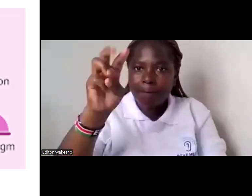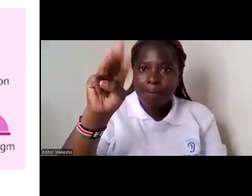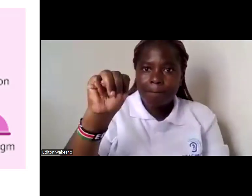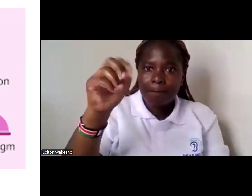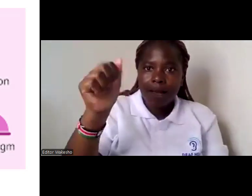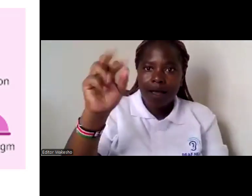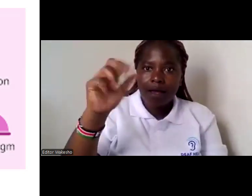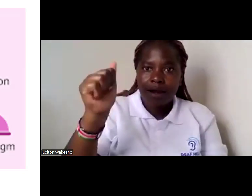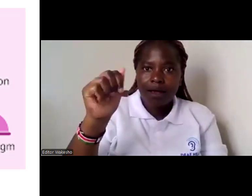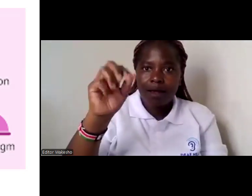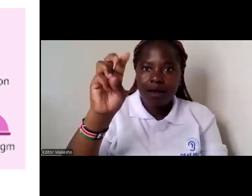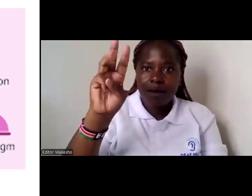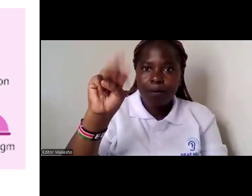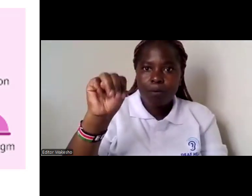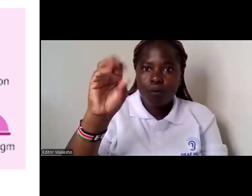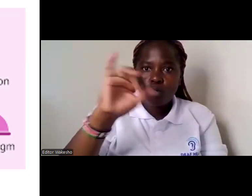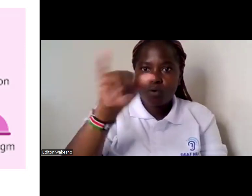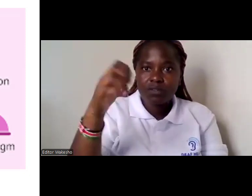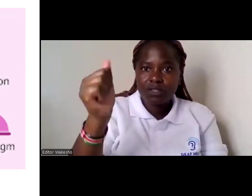I've heard of women